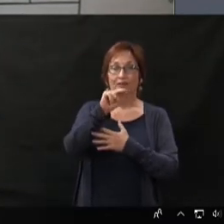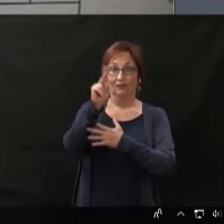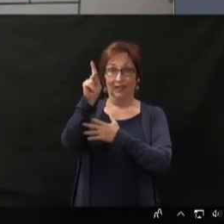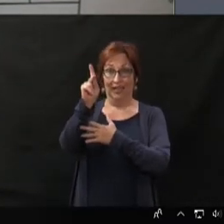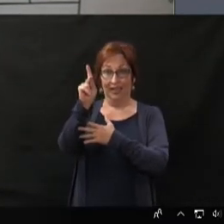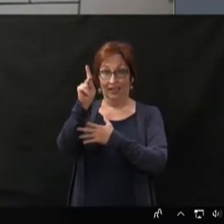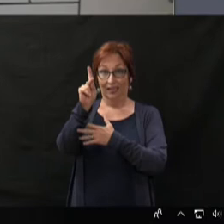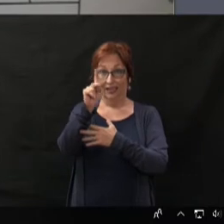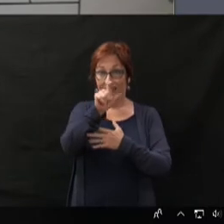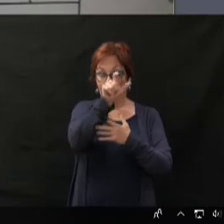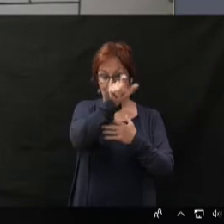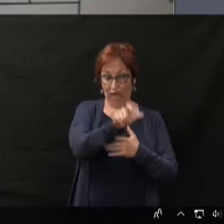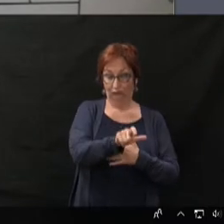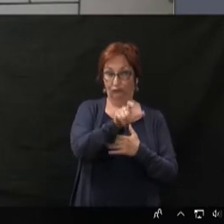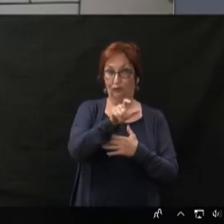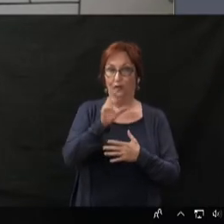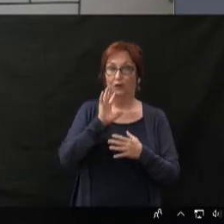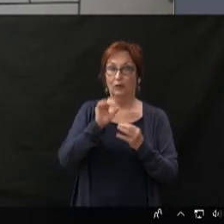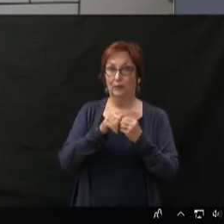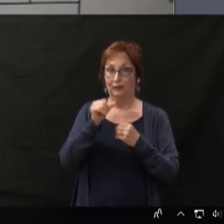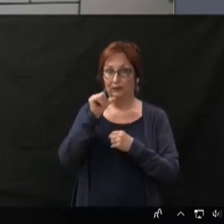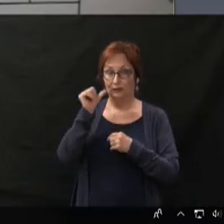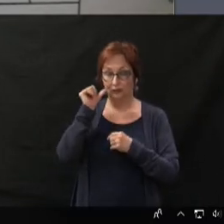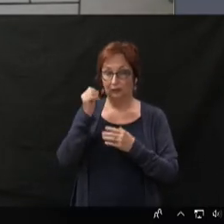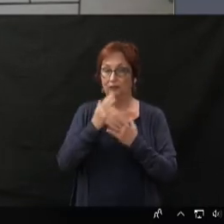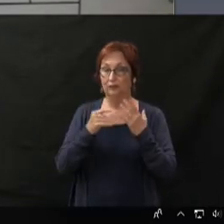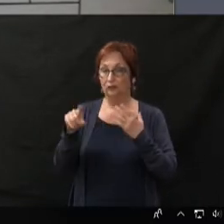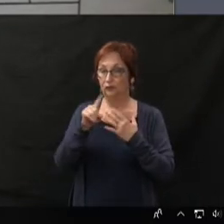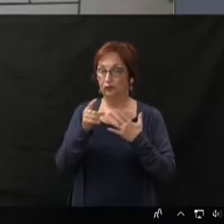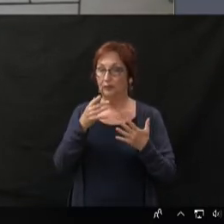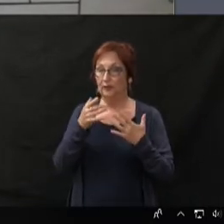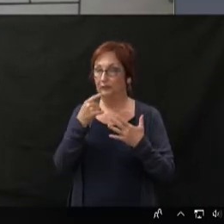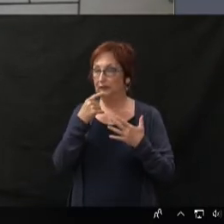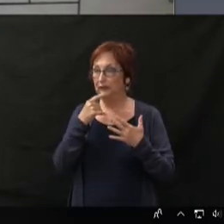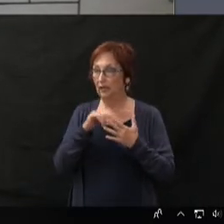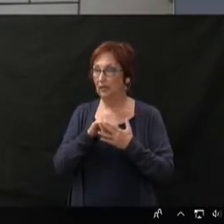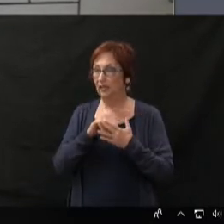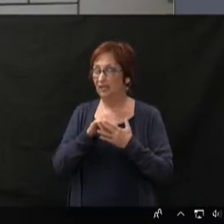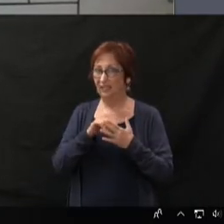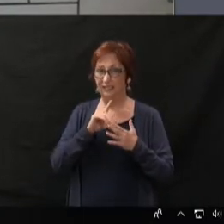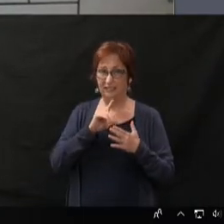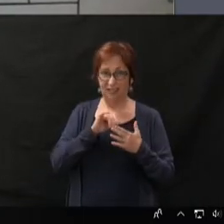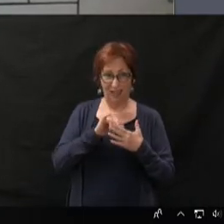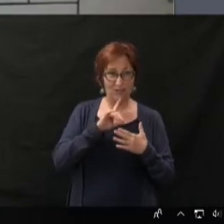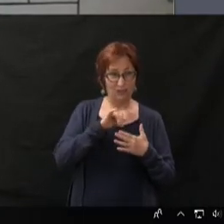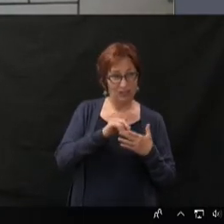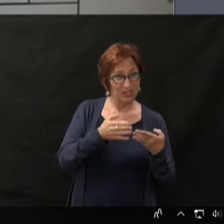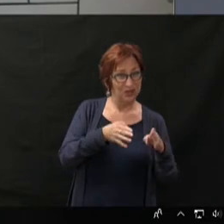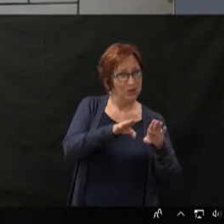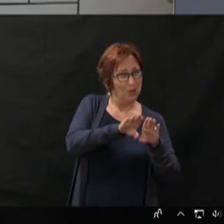talked about. So some of you might say, is that really closed?